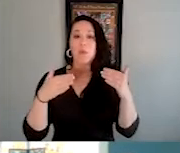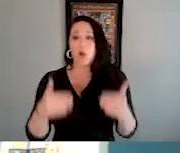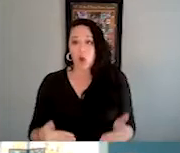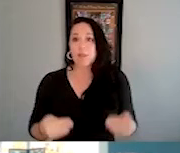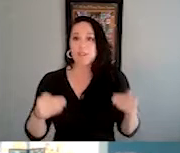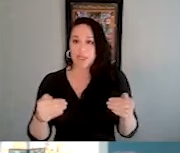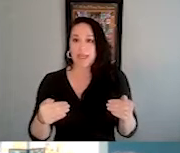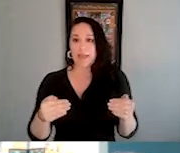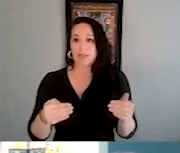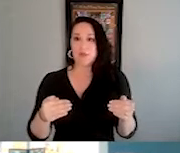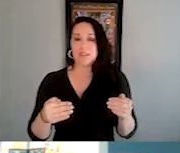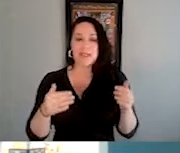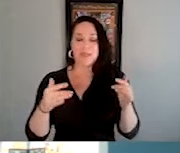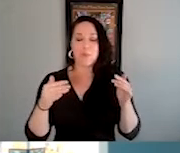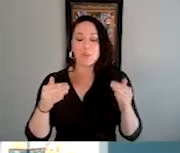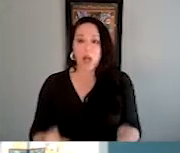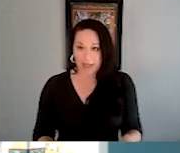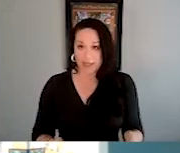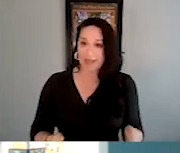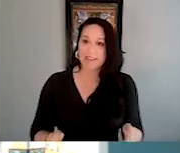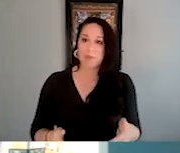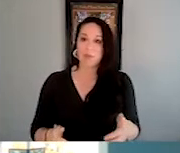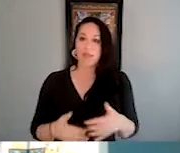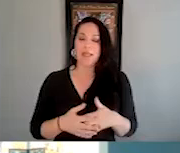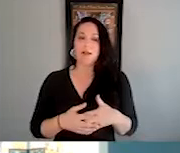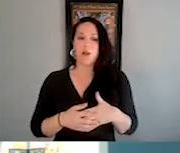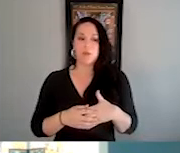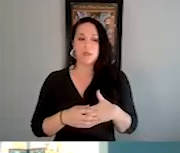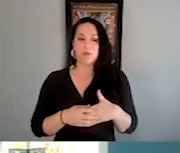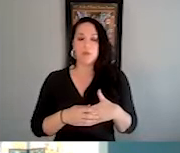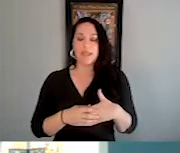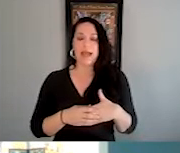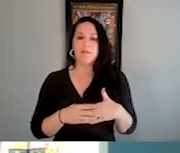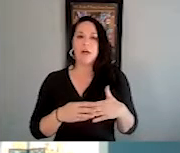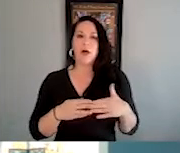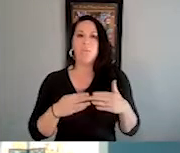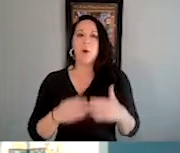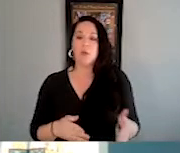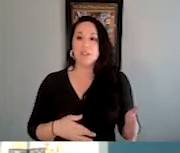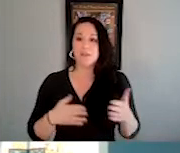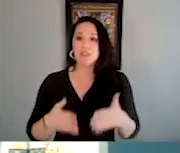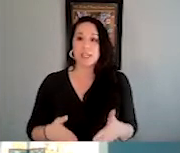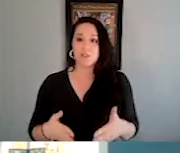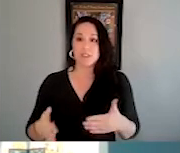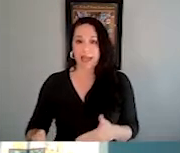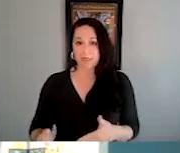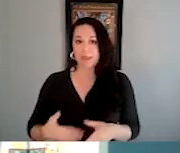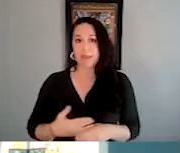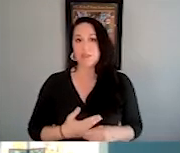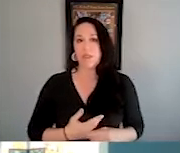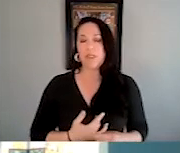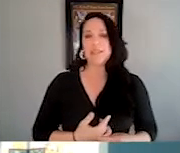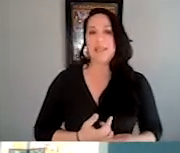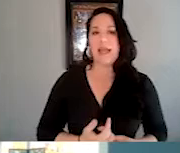sure that we're always looking at the newest data, that we're talking to people in our community, that we really have a pulse of the changes